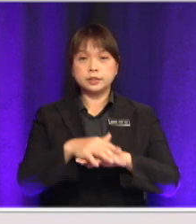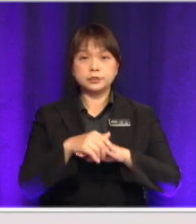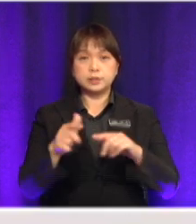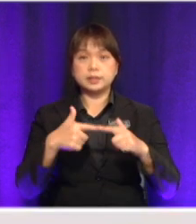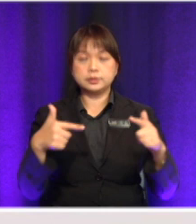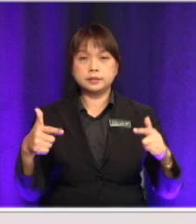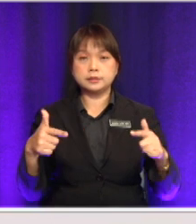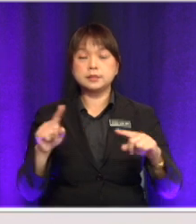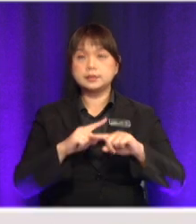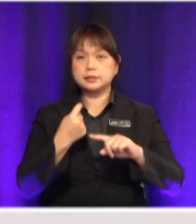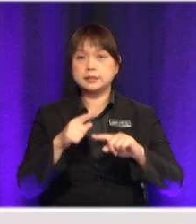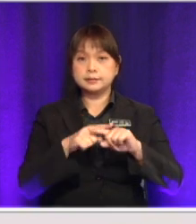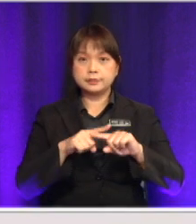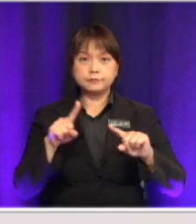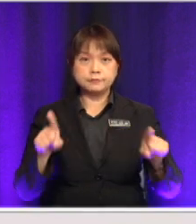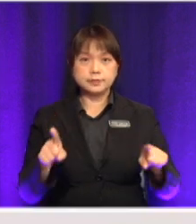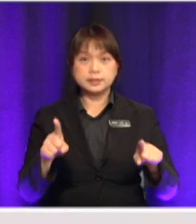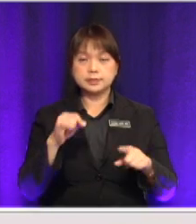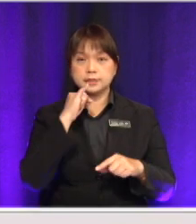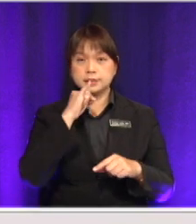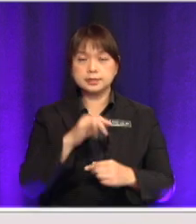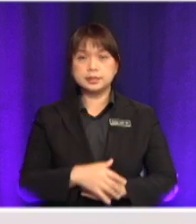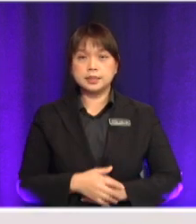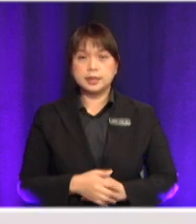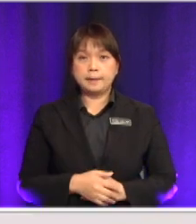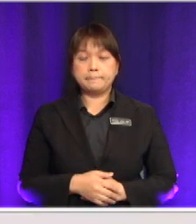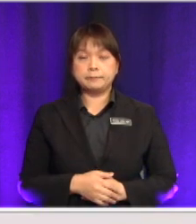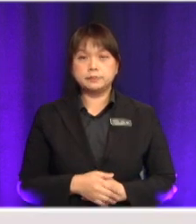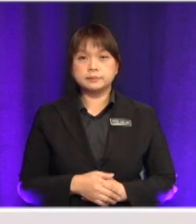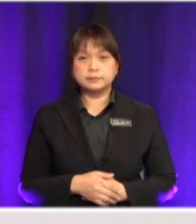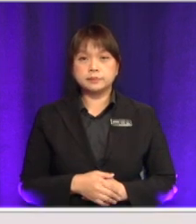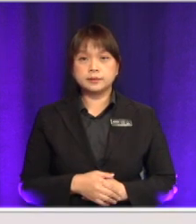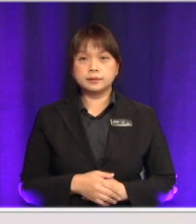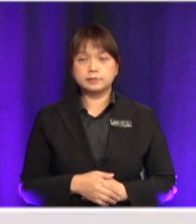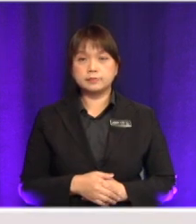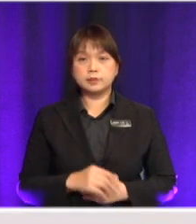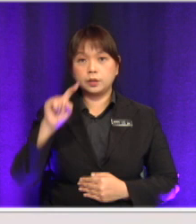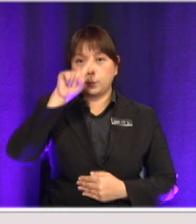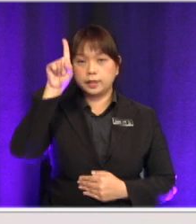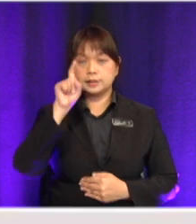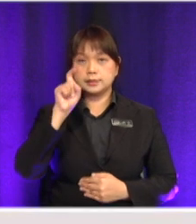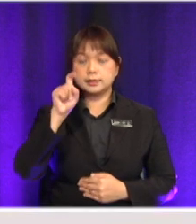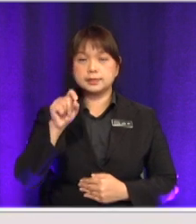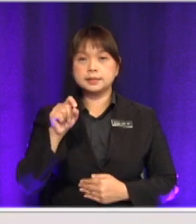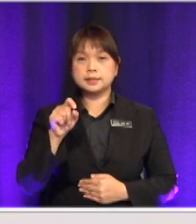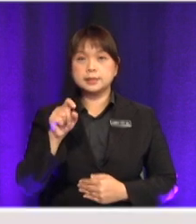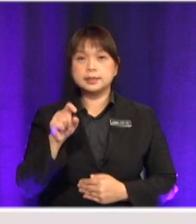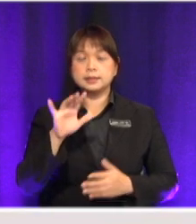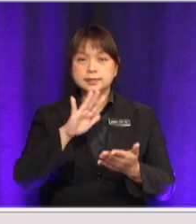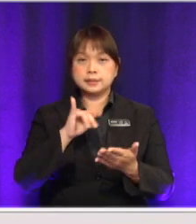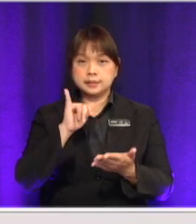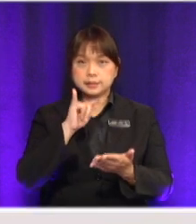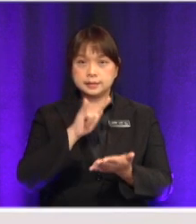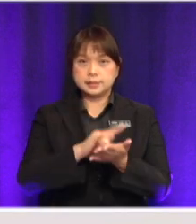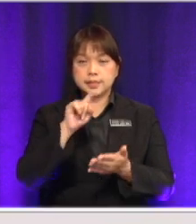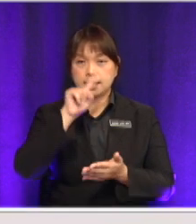The difference is when you sat for yours, the questions that are asked, most of the